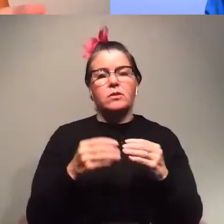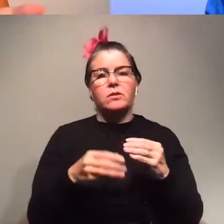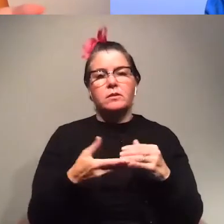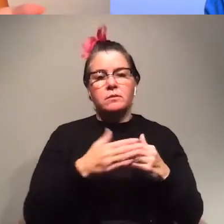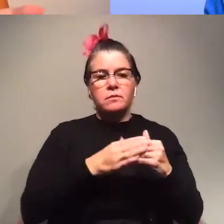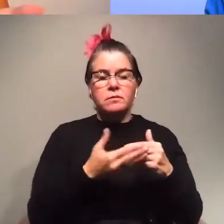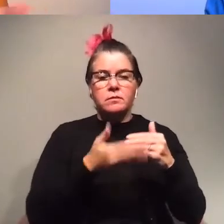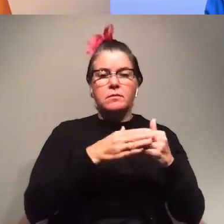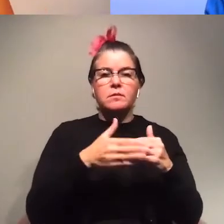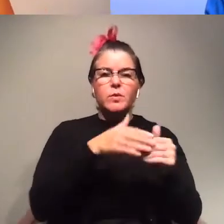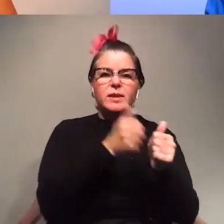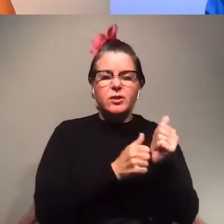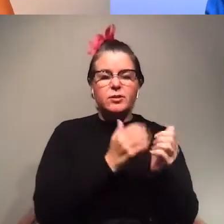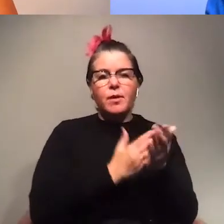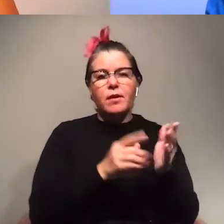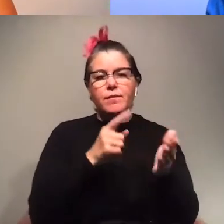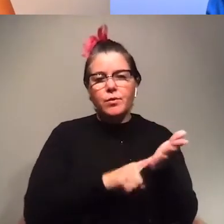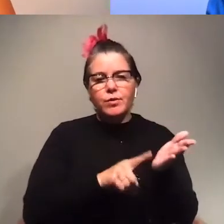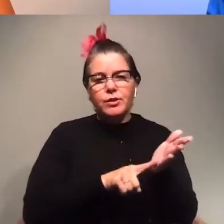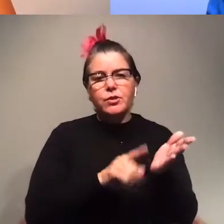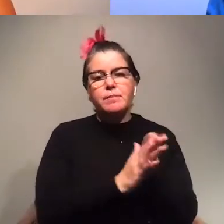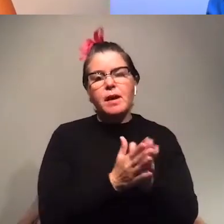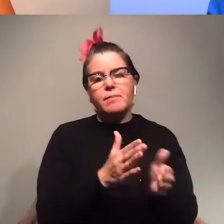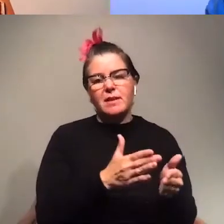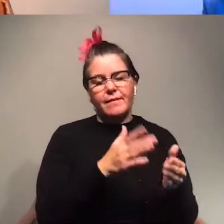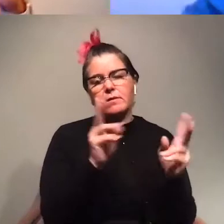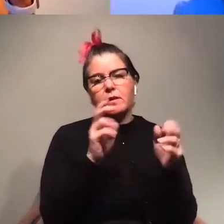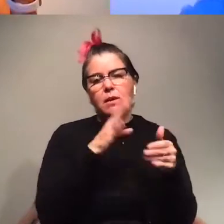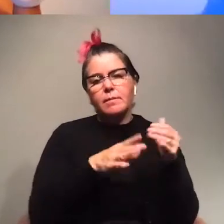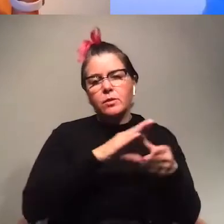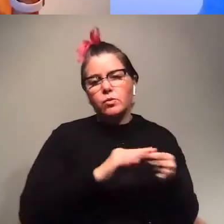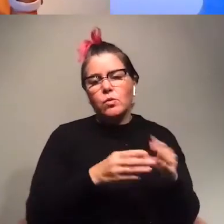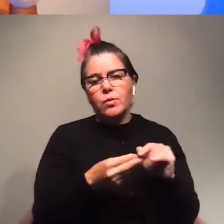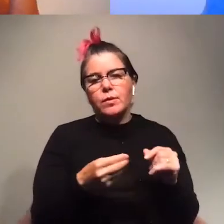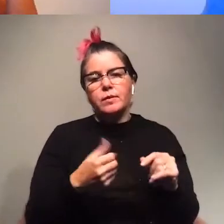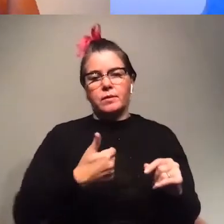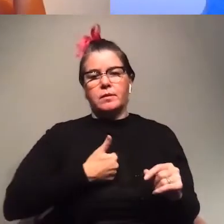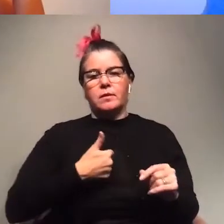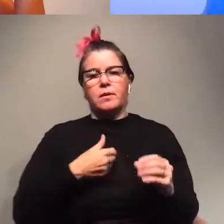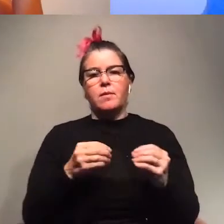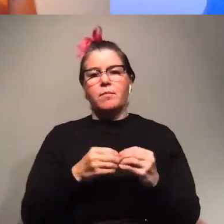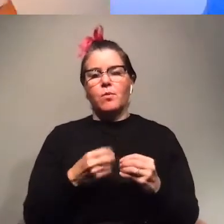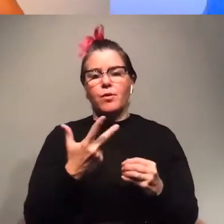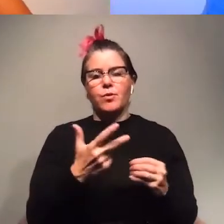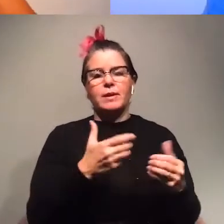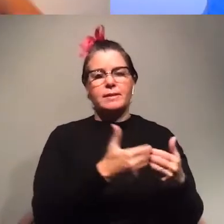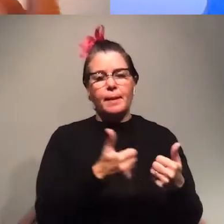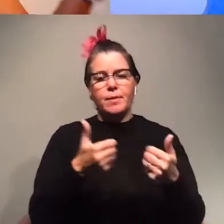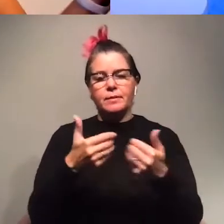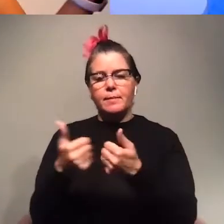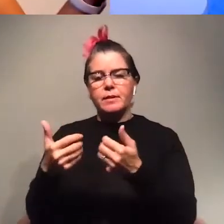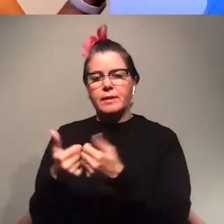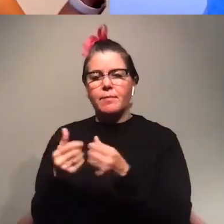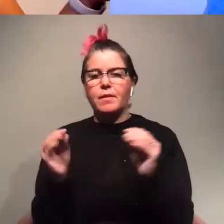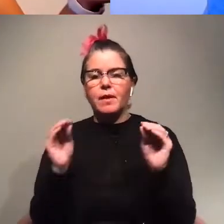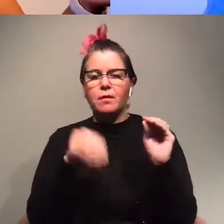each part of their research so that it becomes a more complete story. I think I have more of 3 separate chunks that all fit into the story